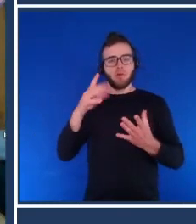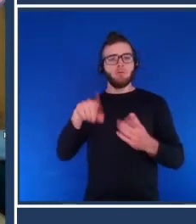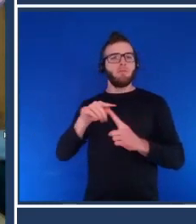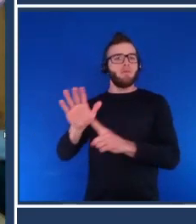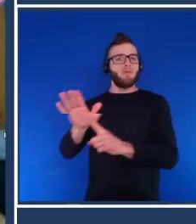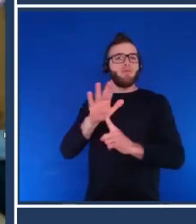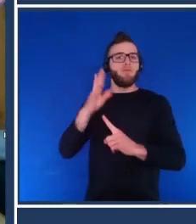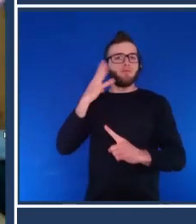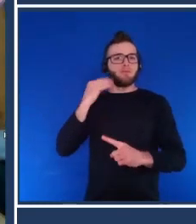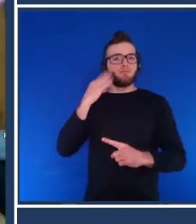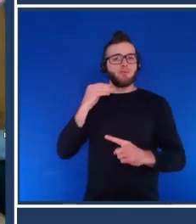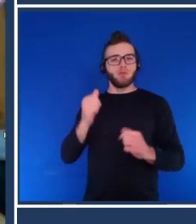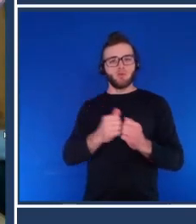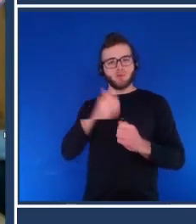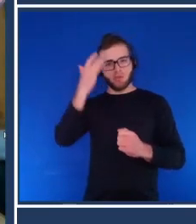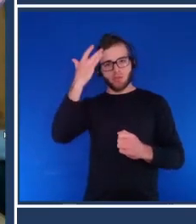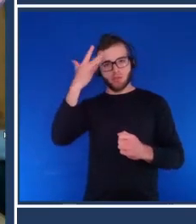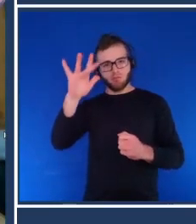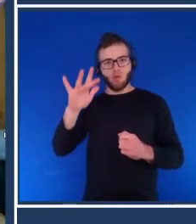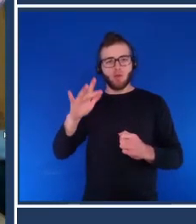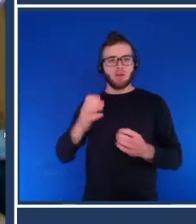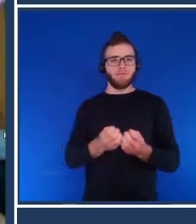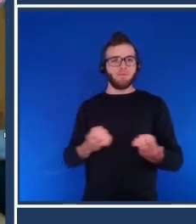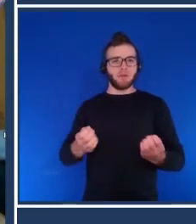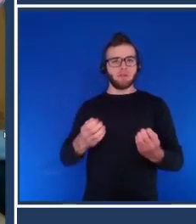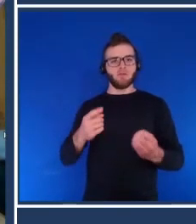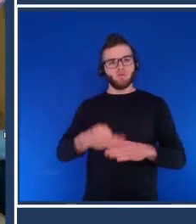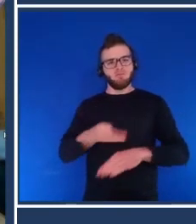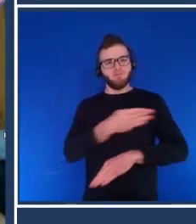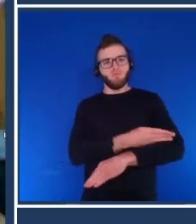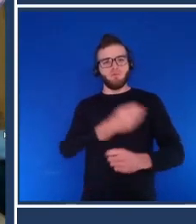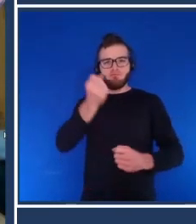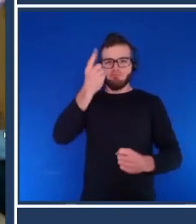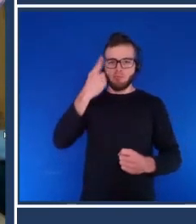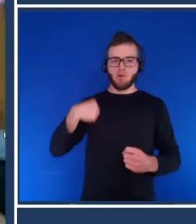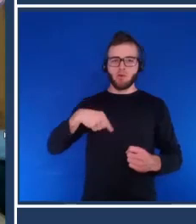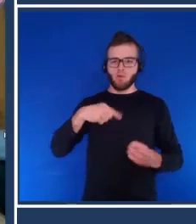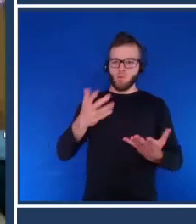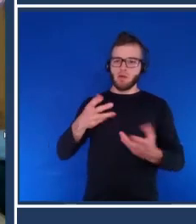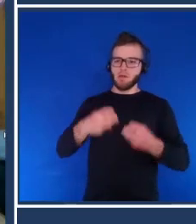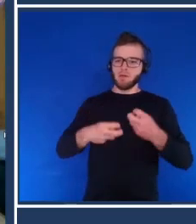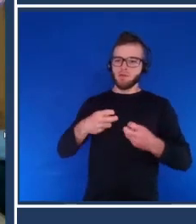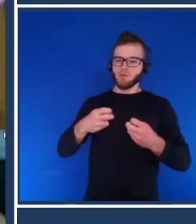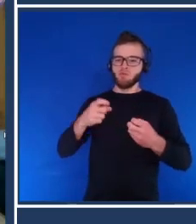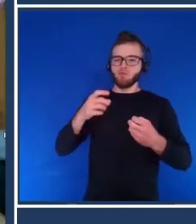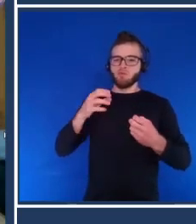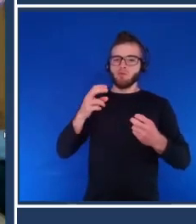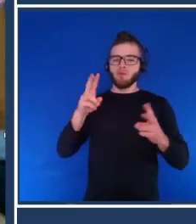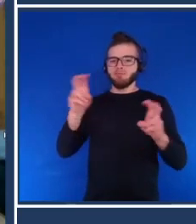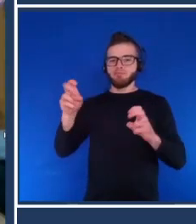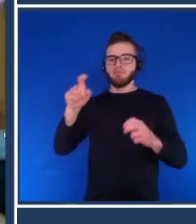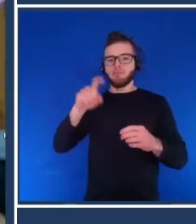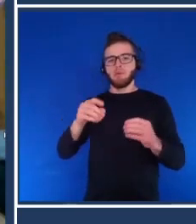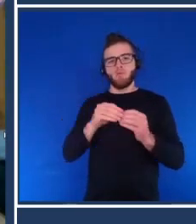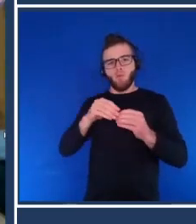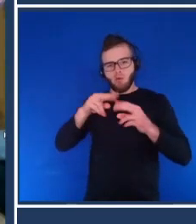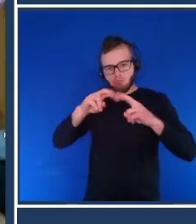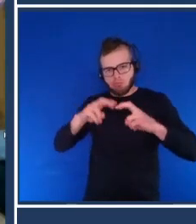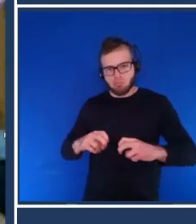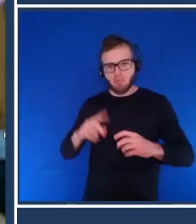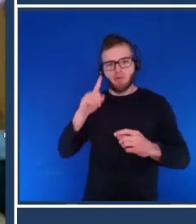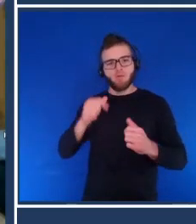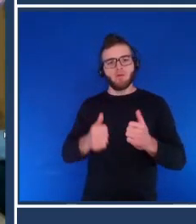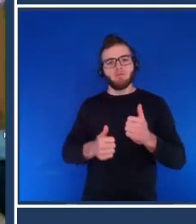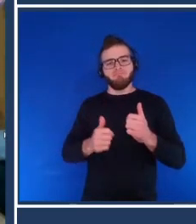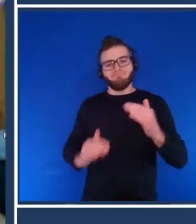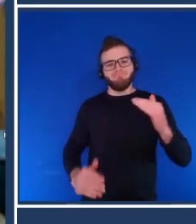devices in order to better understand what issues may need further examination for making these devices fair and inclusive to people with